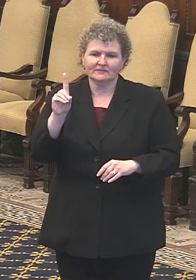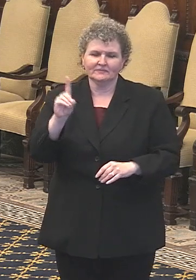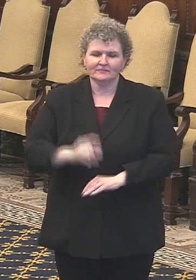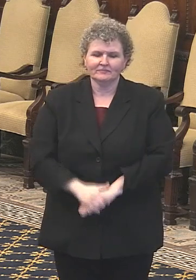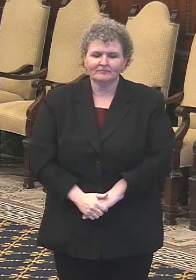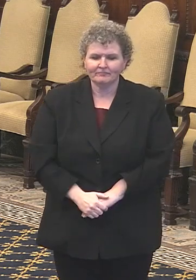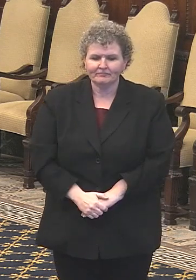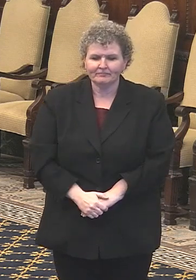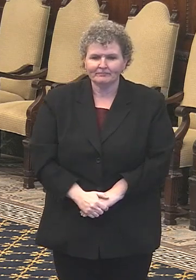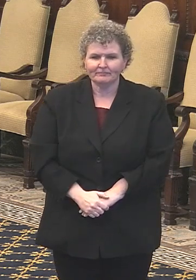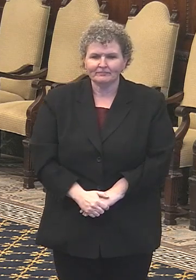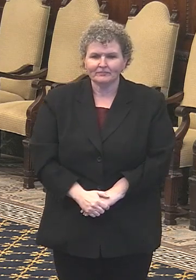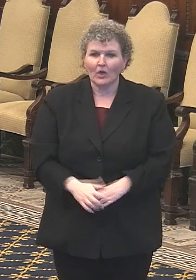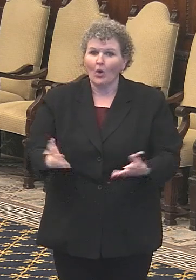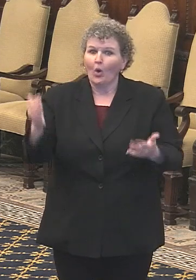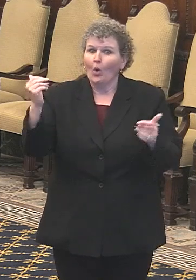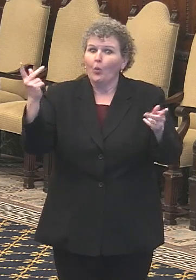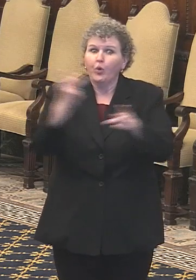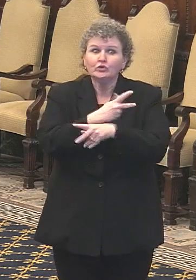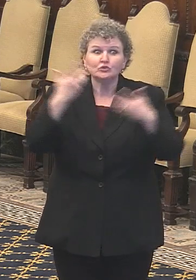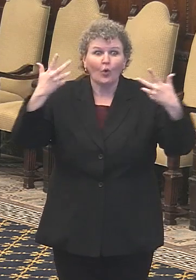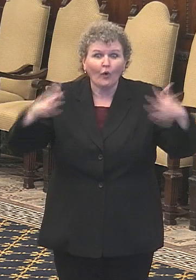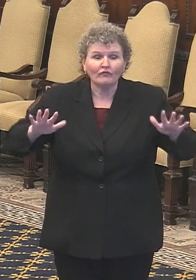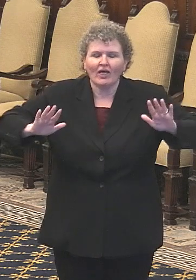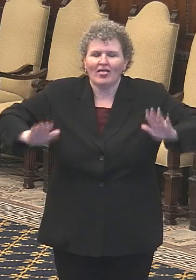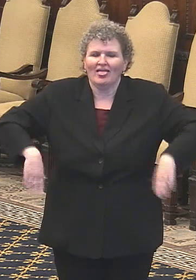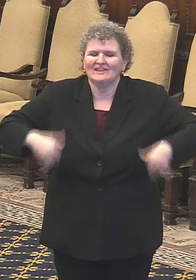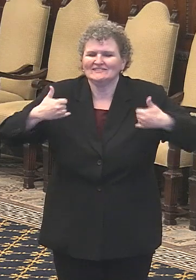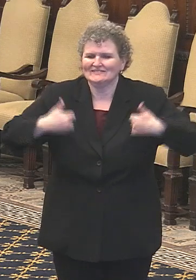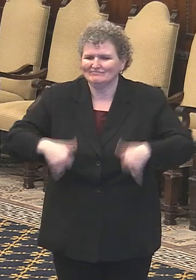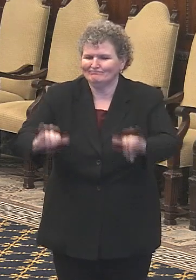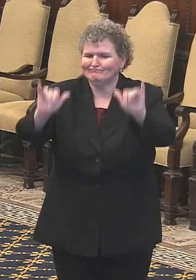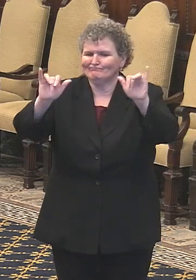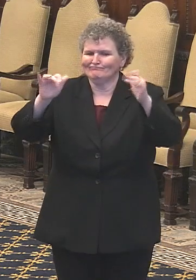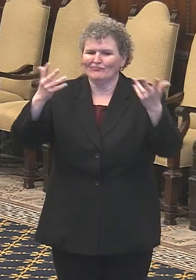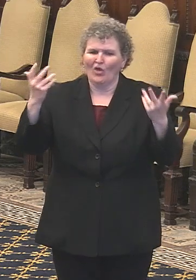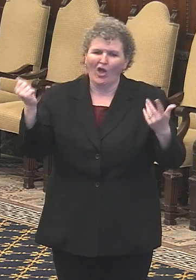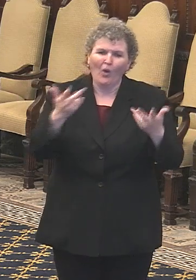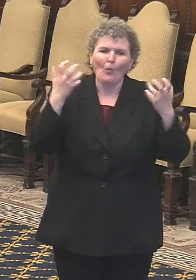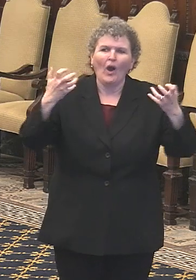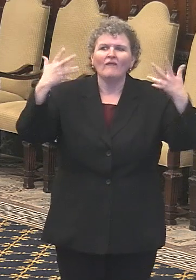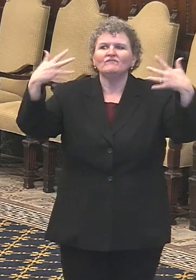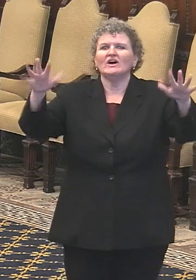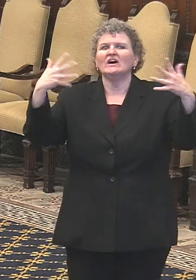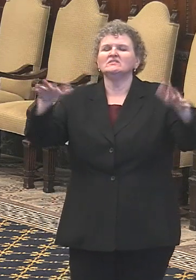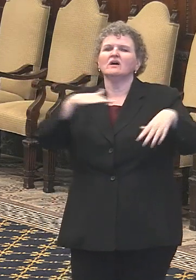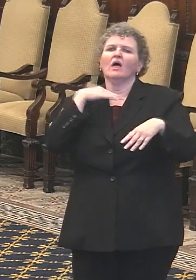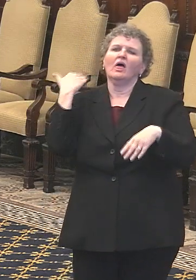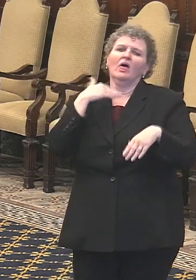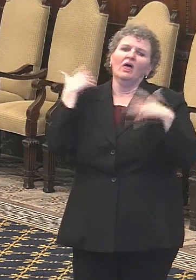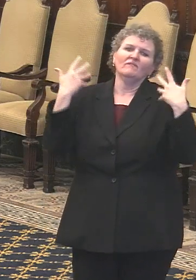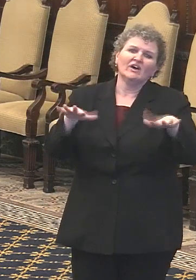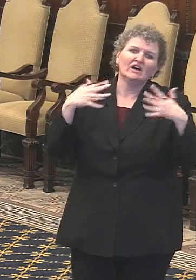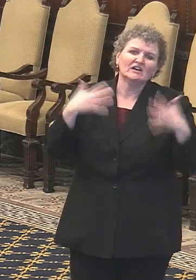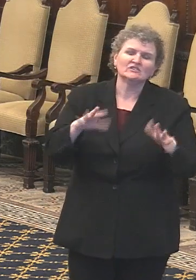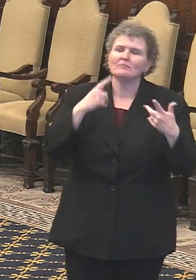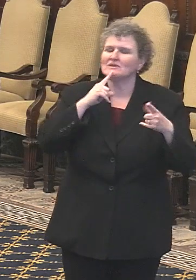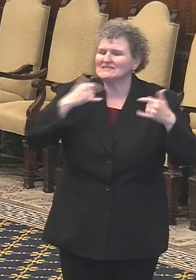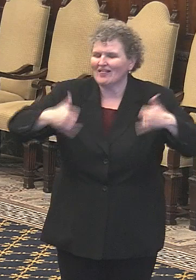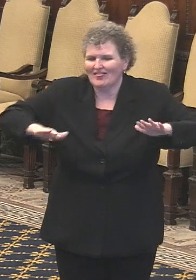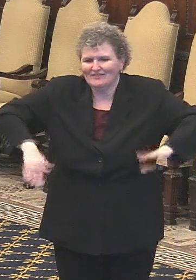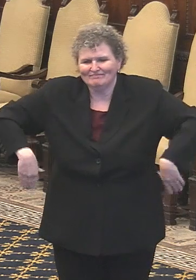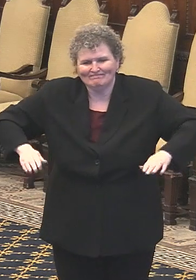to go in this epidemic. I know all of us want to have it be done. We want to be past all this, We're not there yet. I'm hopeful that we're going to be turning a